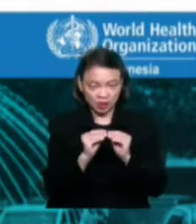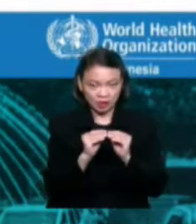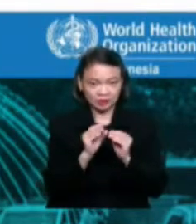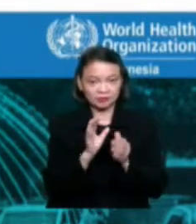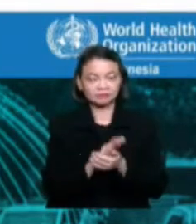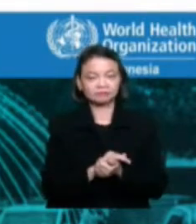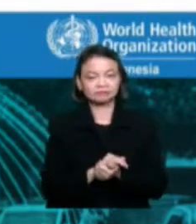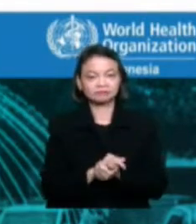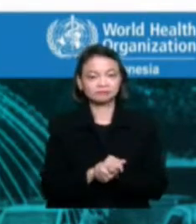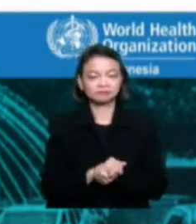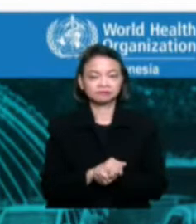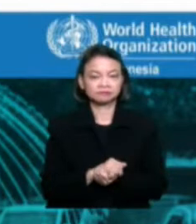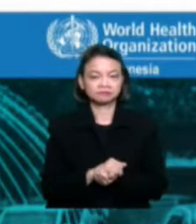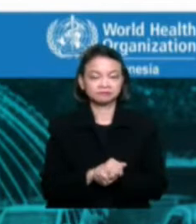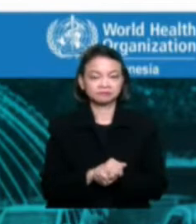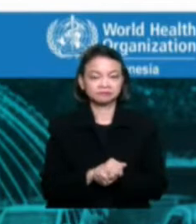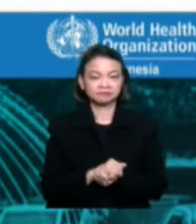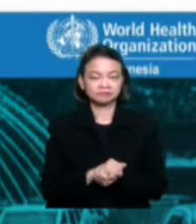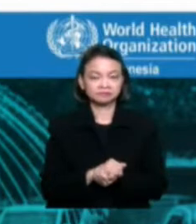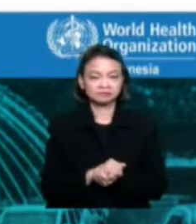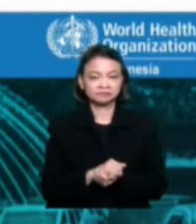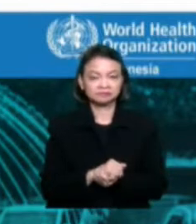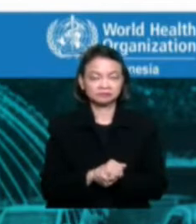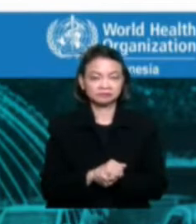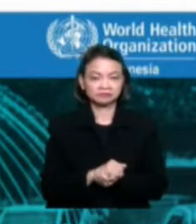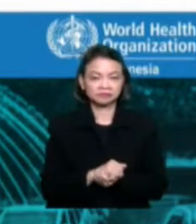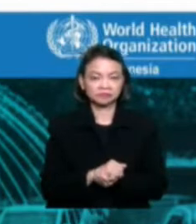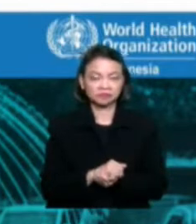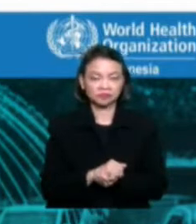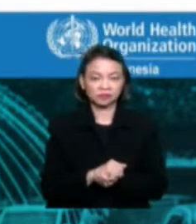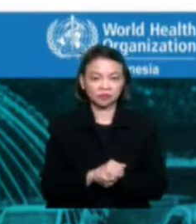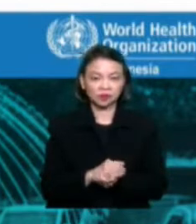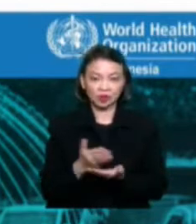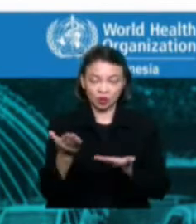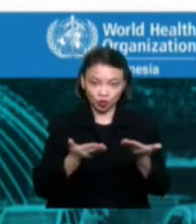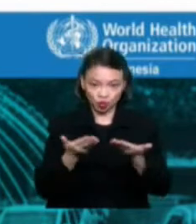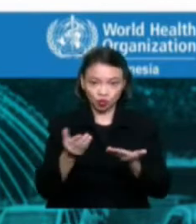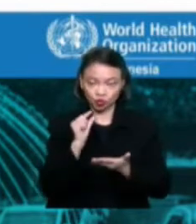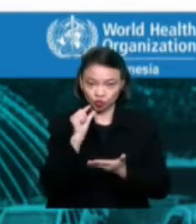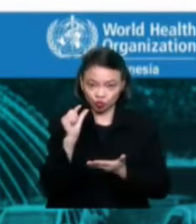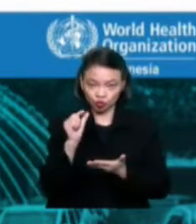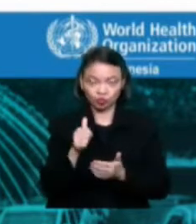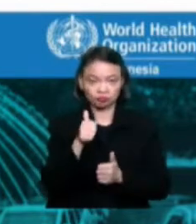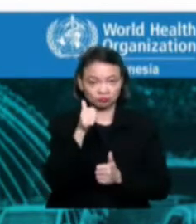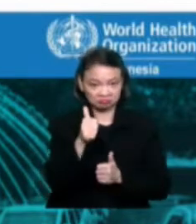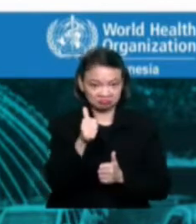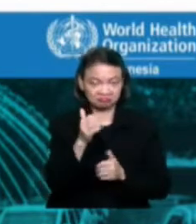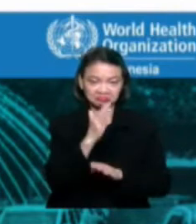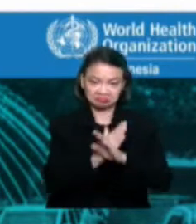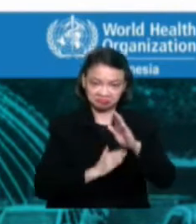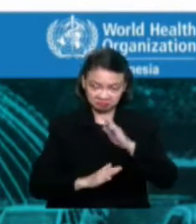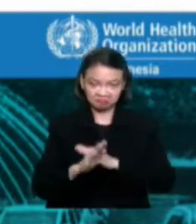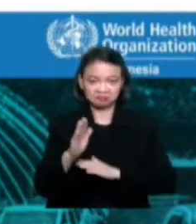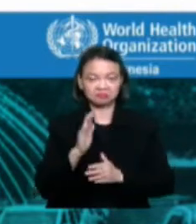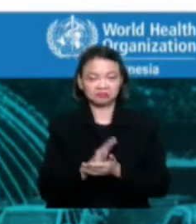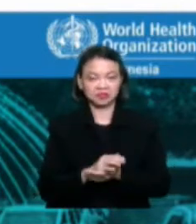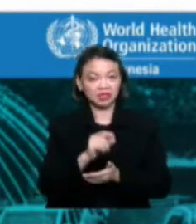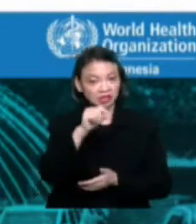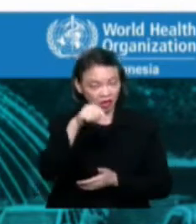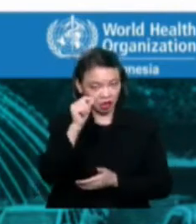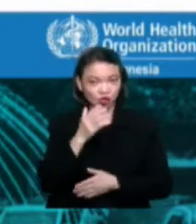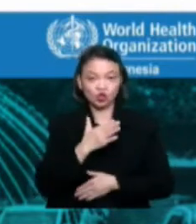voice recorded messages. So it's almost impossible for a visually impaired person to walk into even WHO office in Jakarta. And we are now